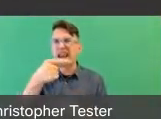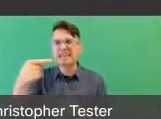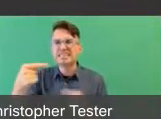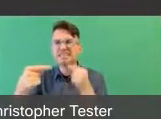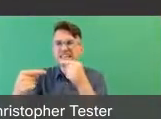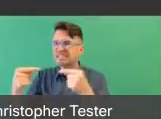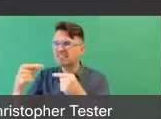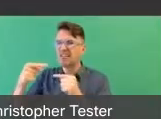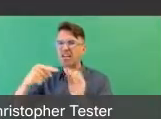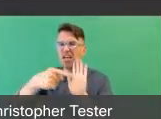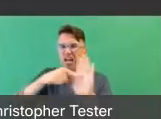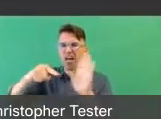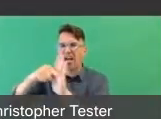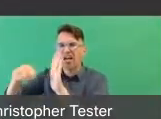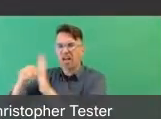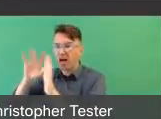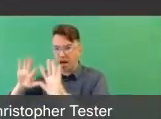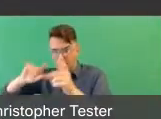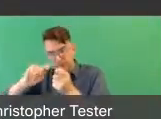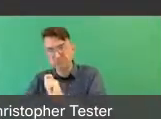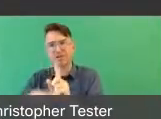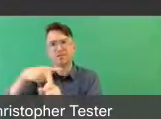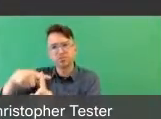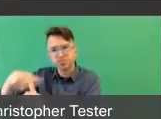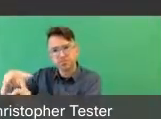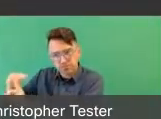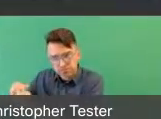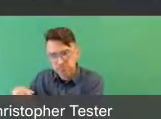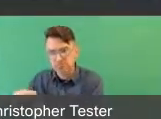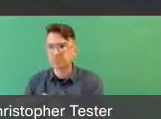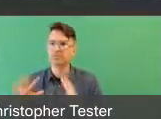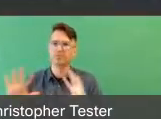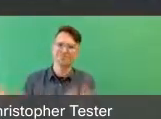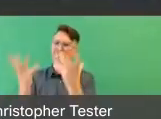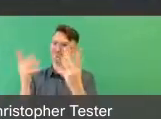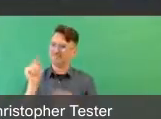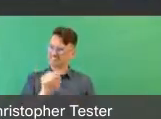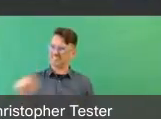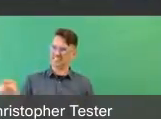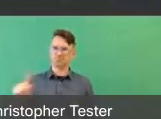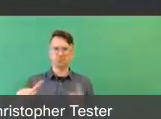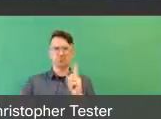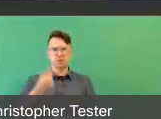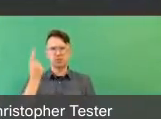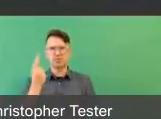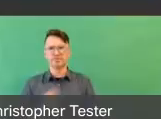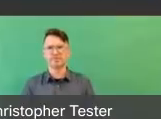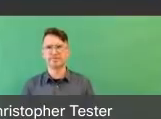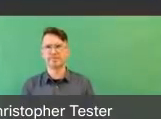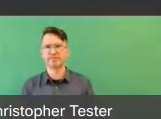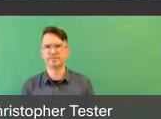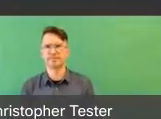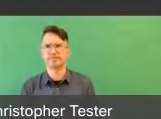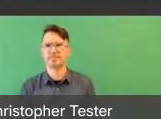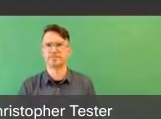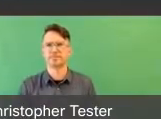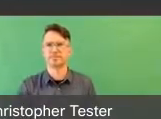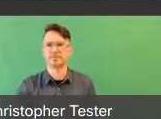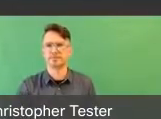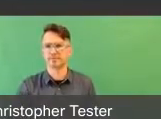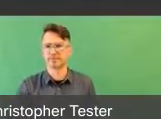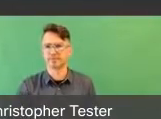you. Thank you very much, Your Majesty. With that, we wrap up our first segment, and I thank the Secretary General, Her Majesty Zukun,